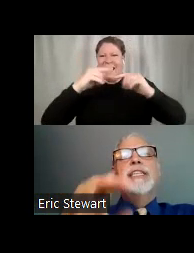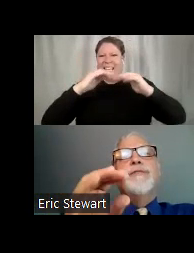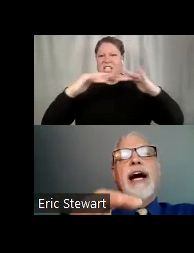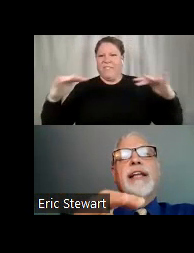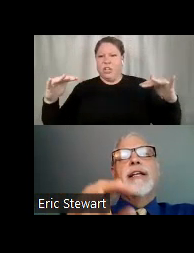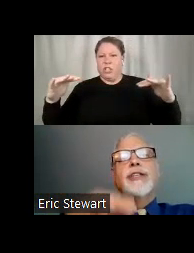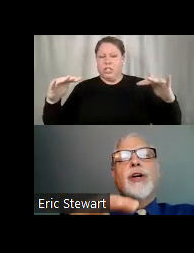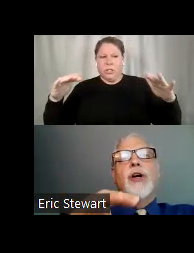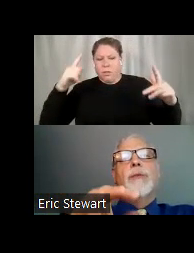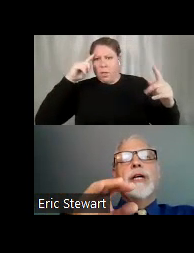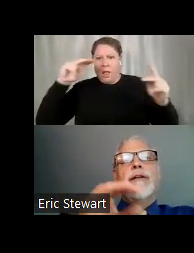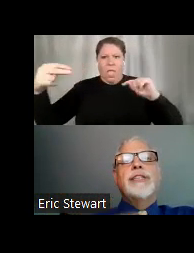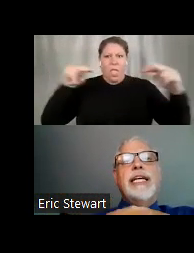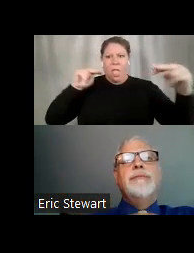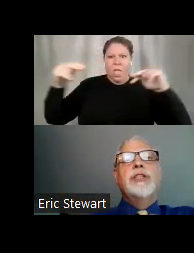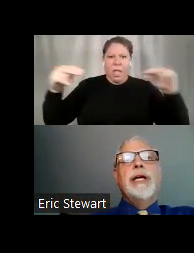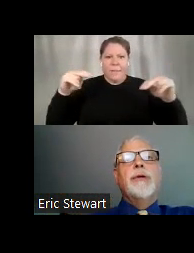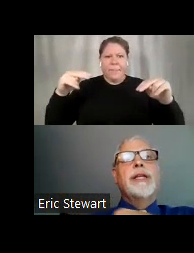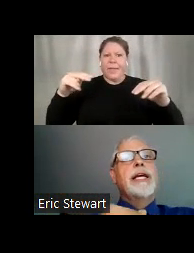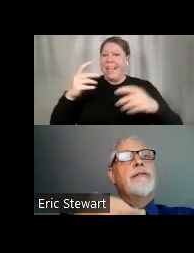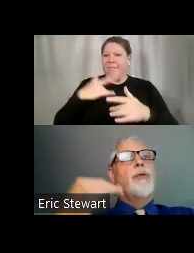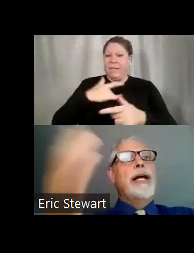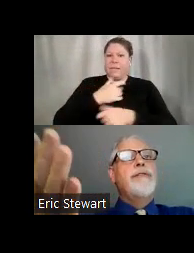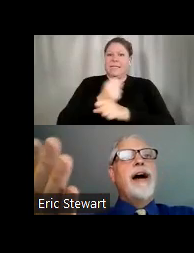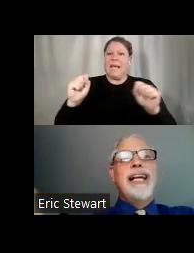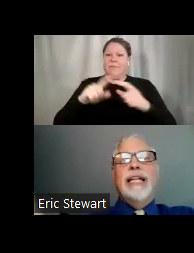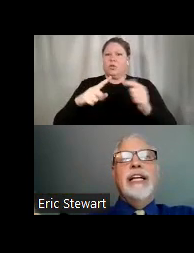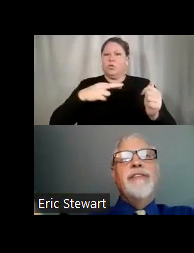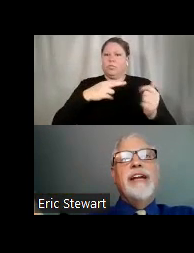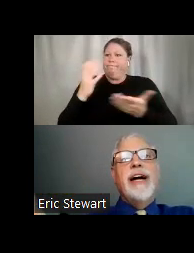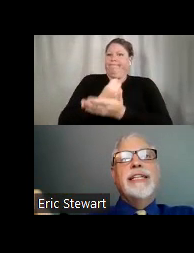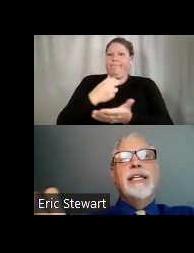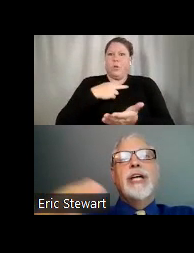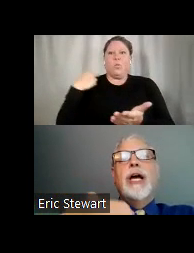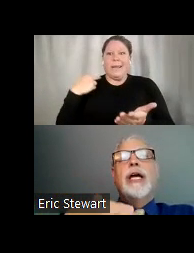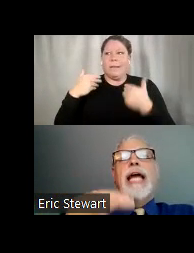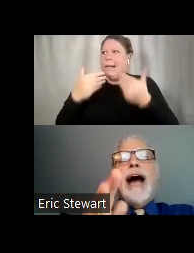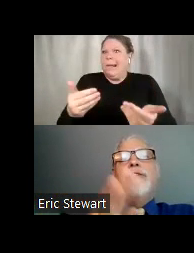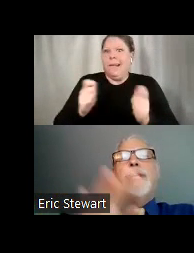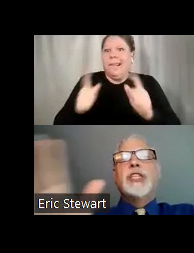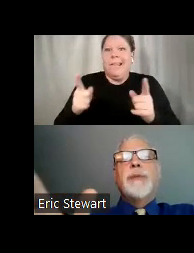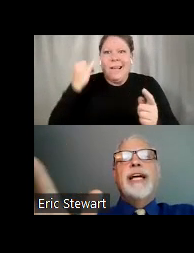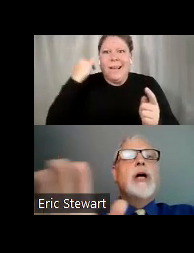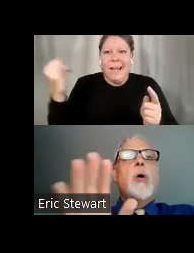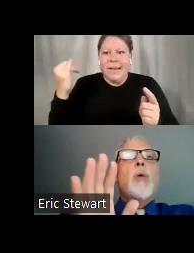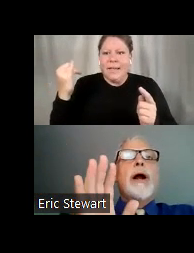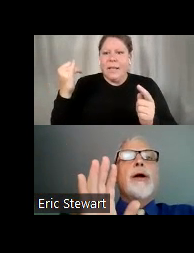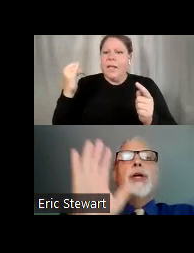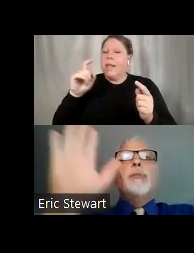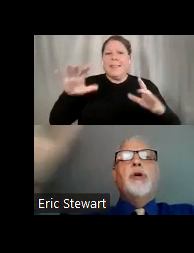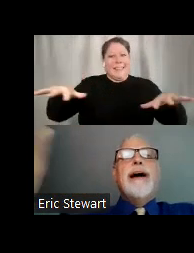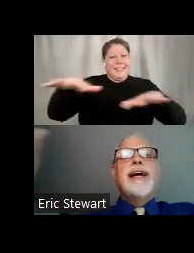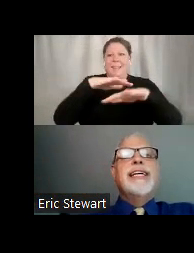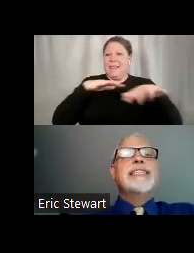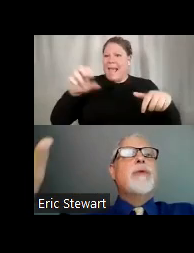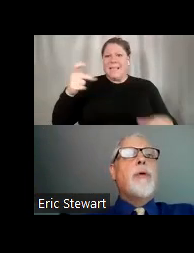This is vital in terms of teams to be able to think of creative and innovative ideas. You have to be in a space where you